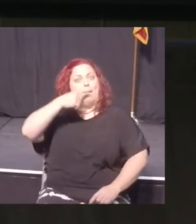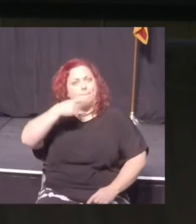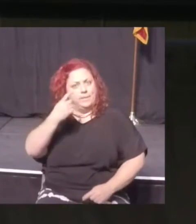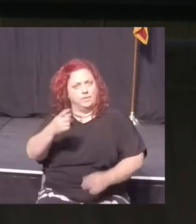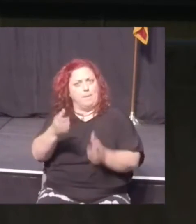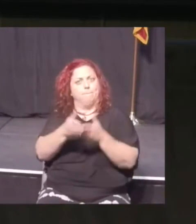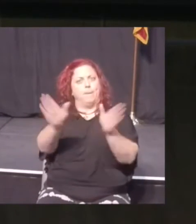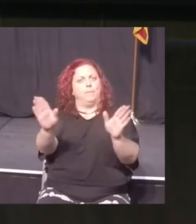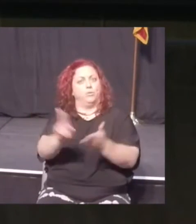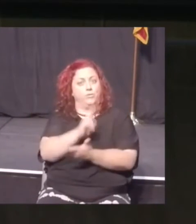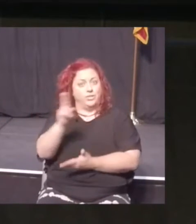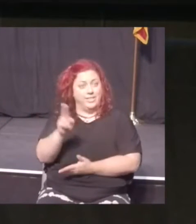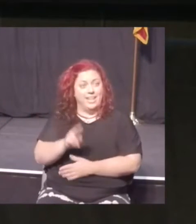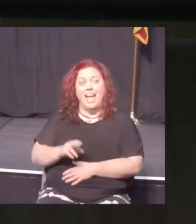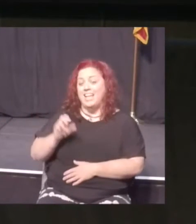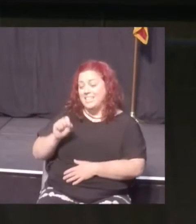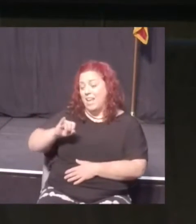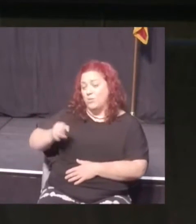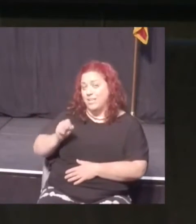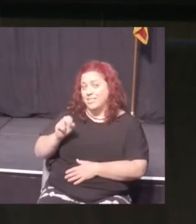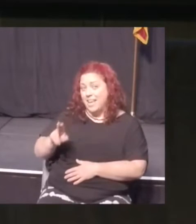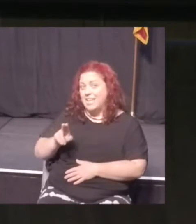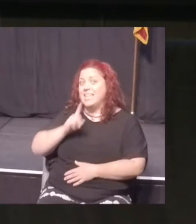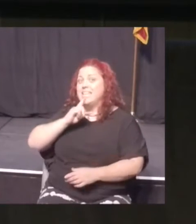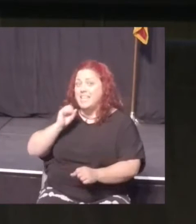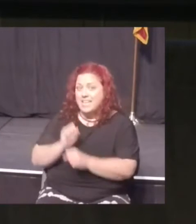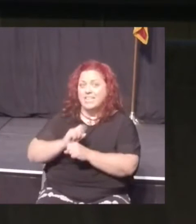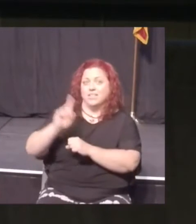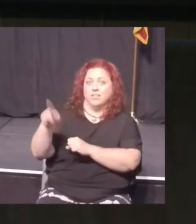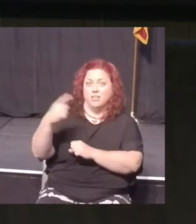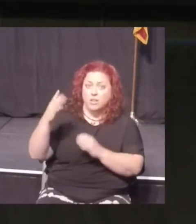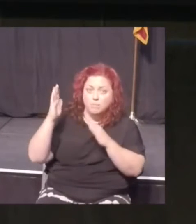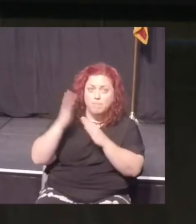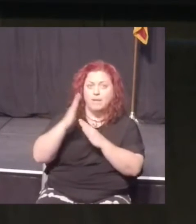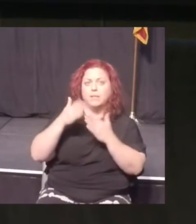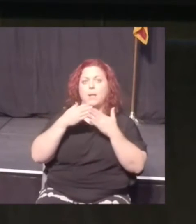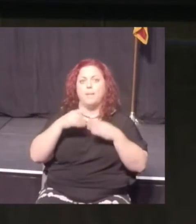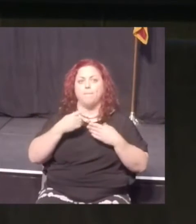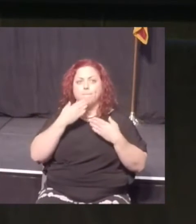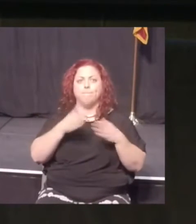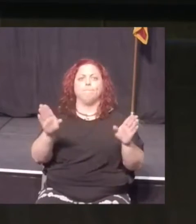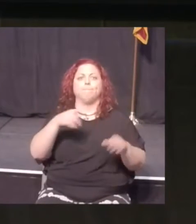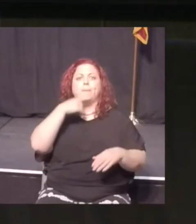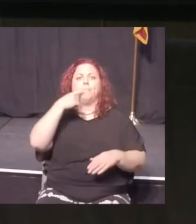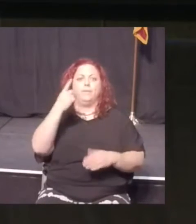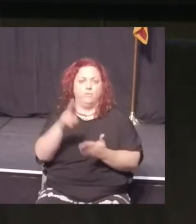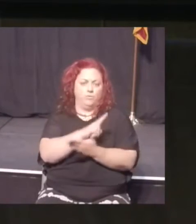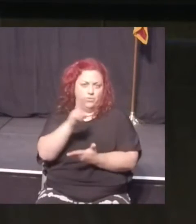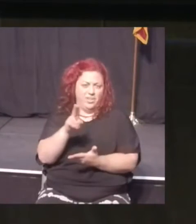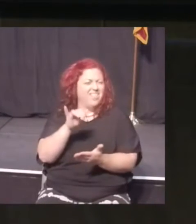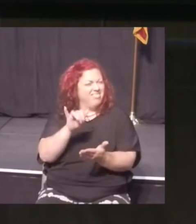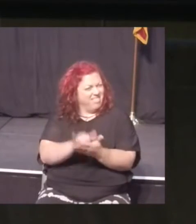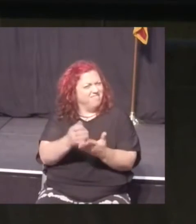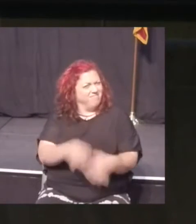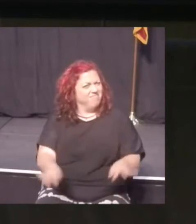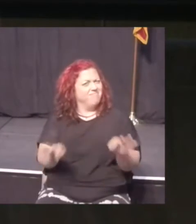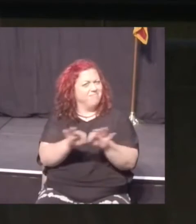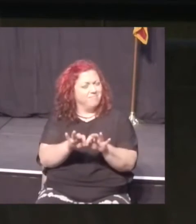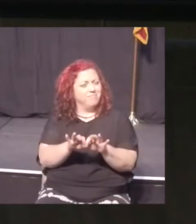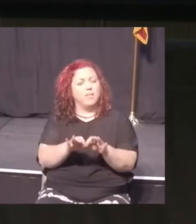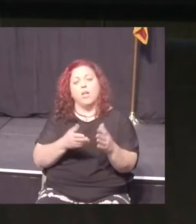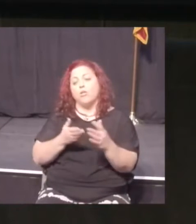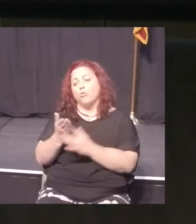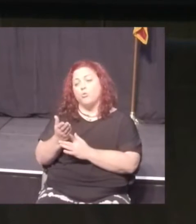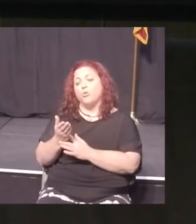again. San Jose is Silicon Valley's public university. That means something. Through